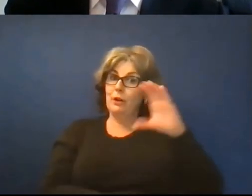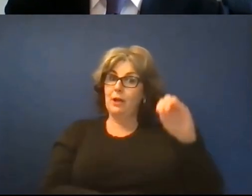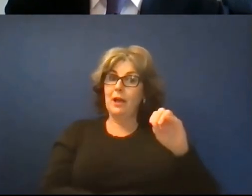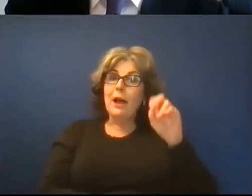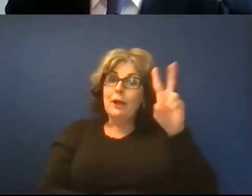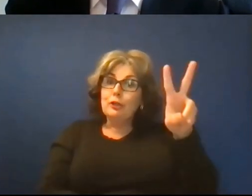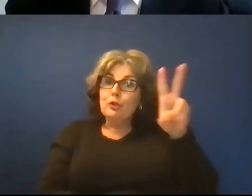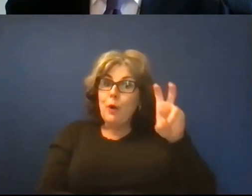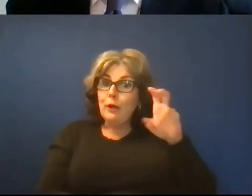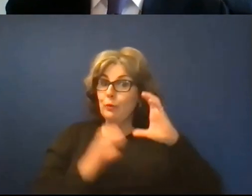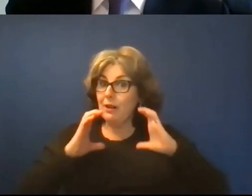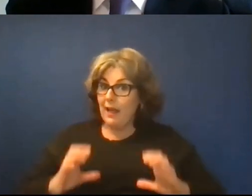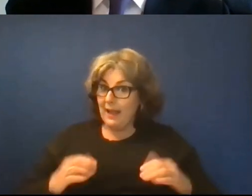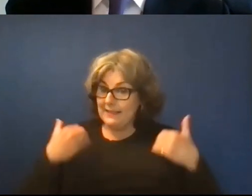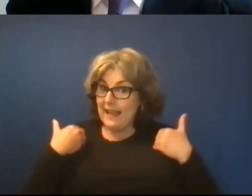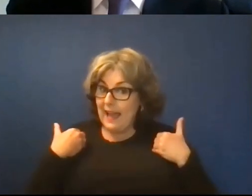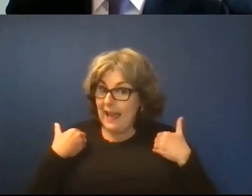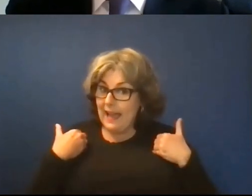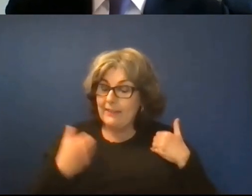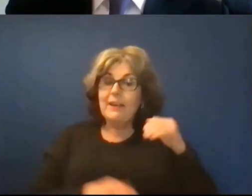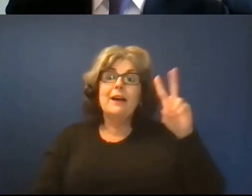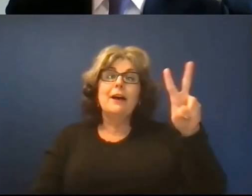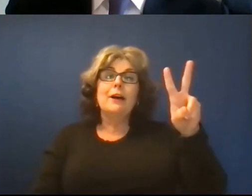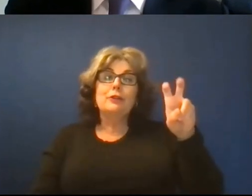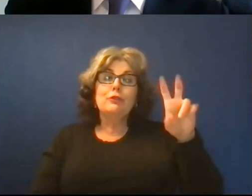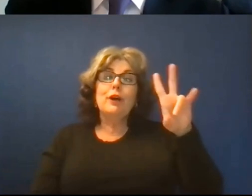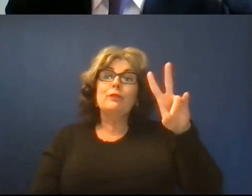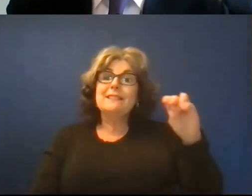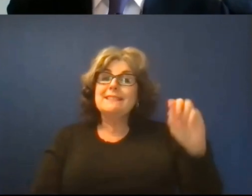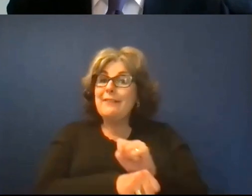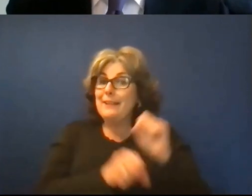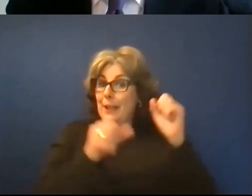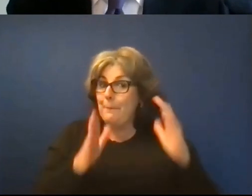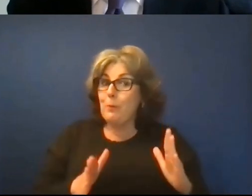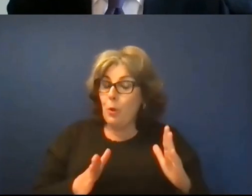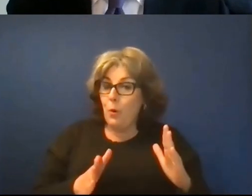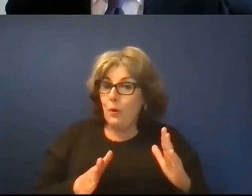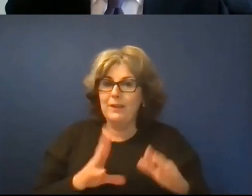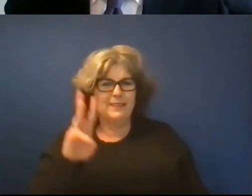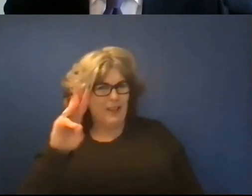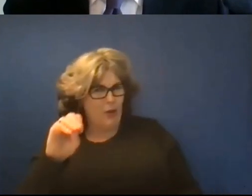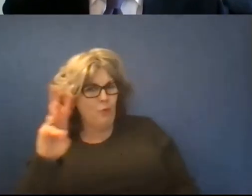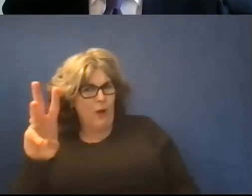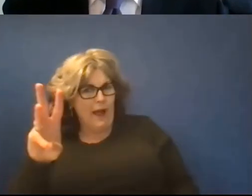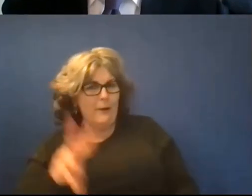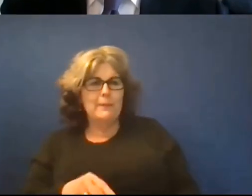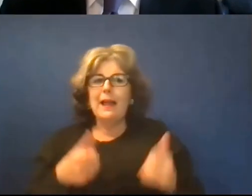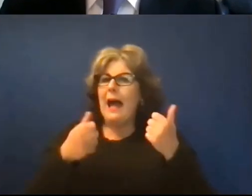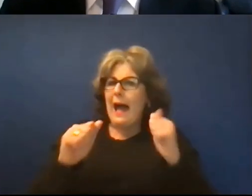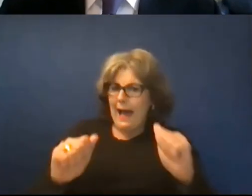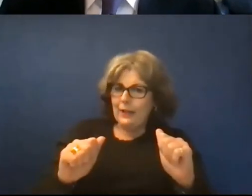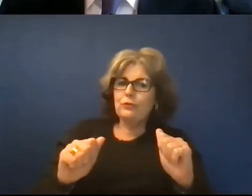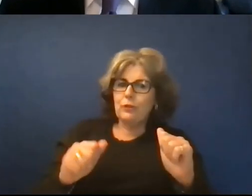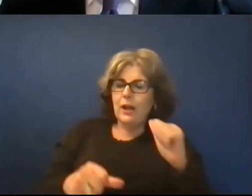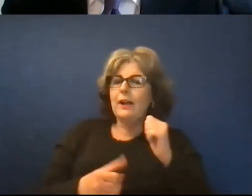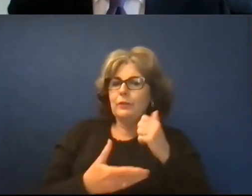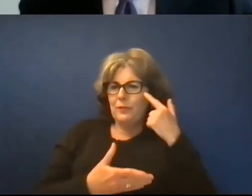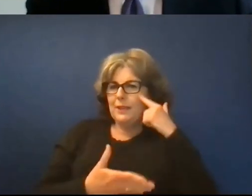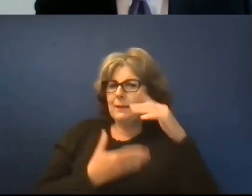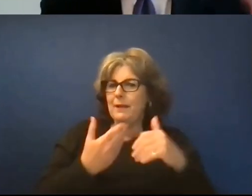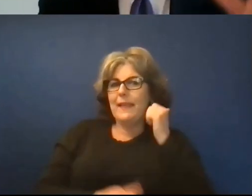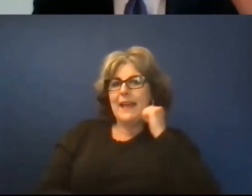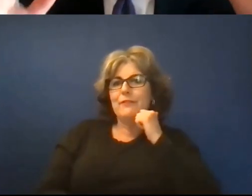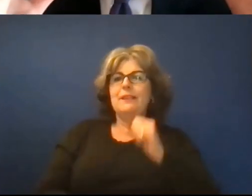200 clients and I have 270 employees. So I try to incorporate that every day.